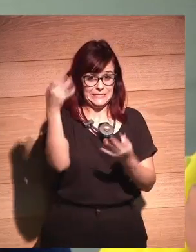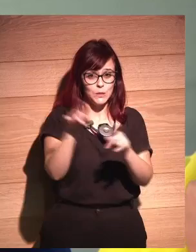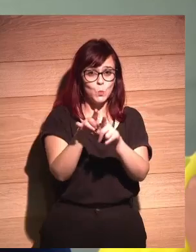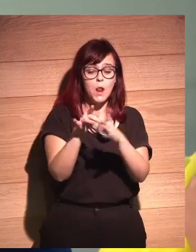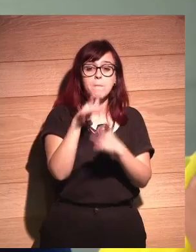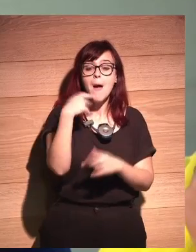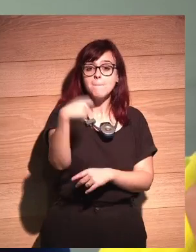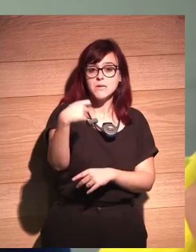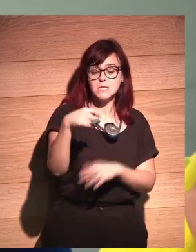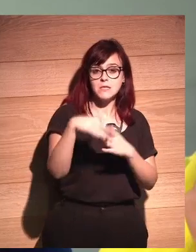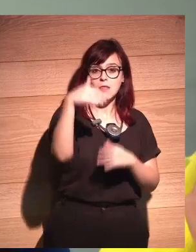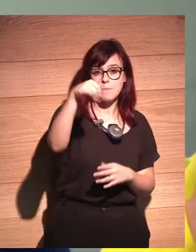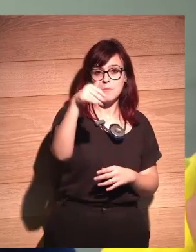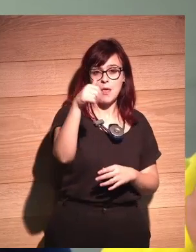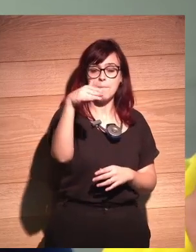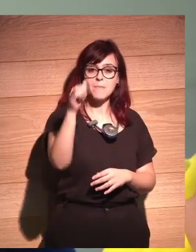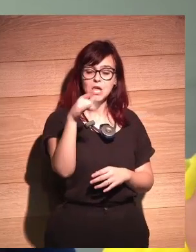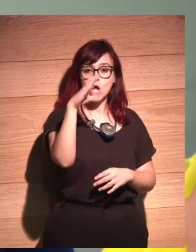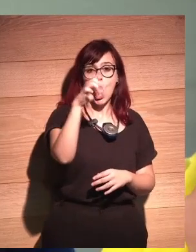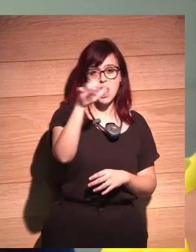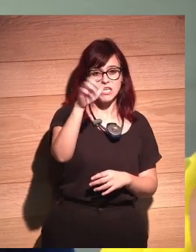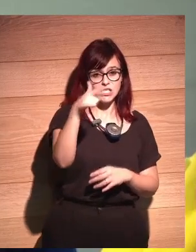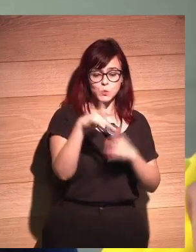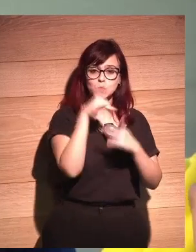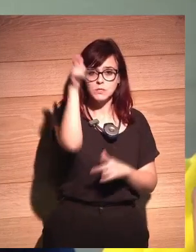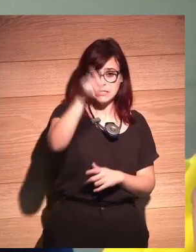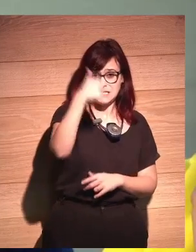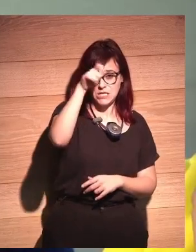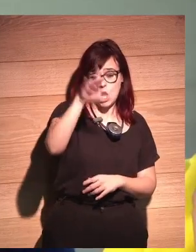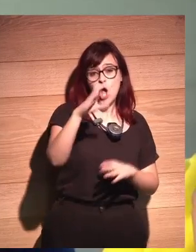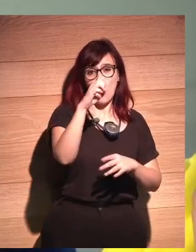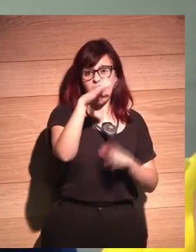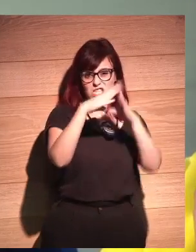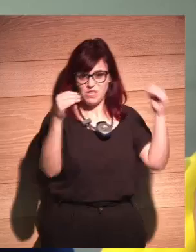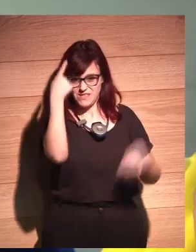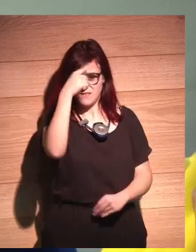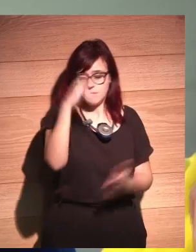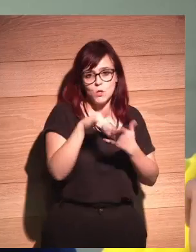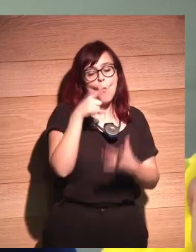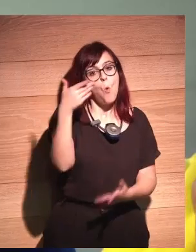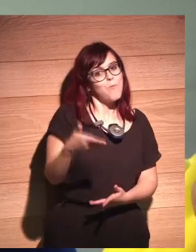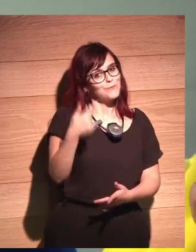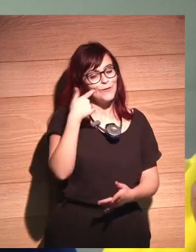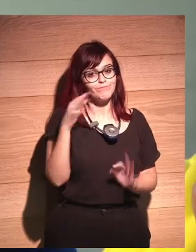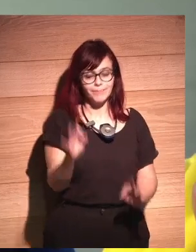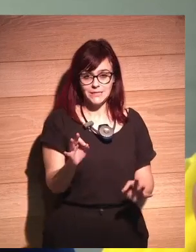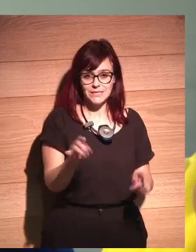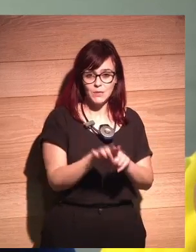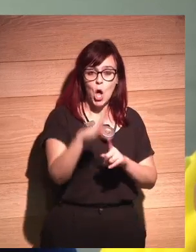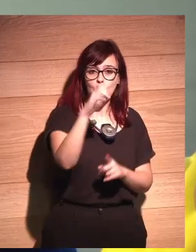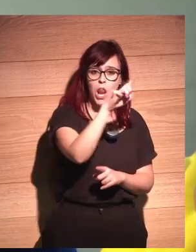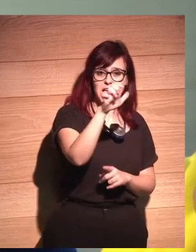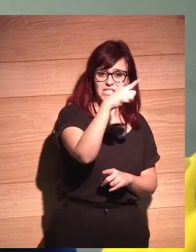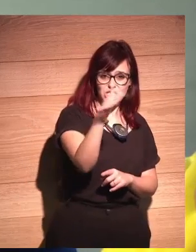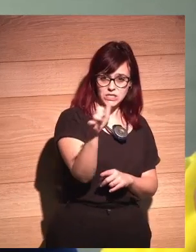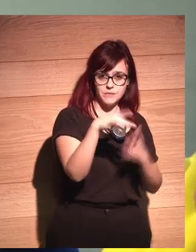When we went to talk to the president of the Miami-Dade College, it's a very important person, and the university and